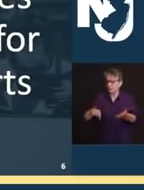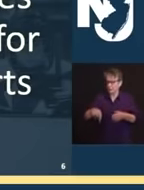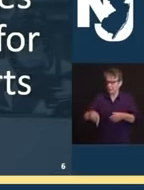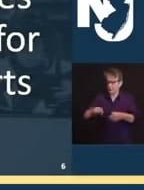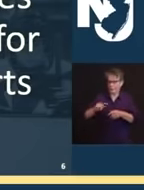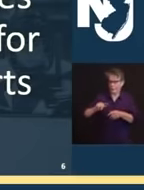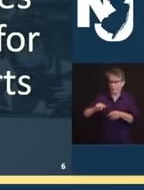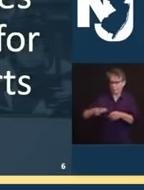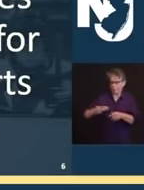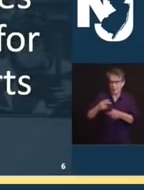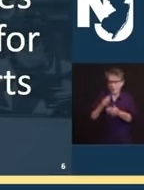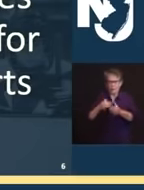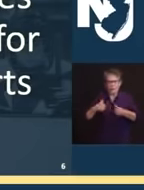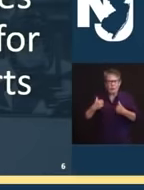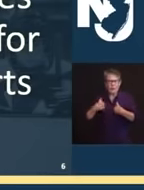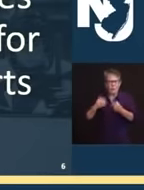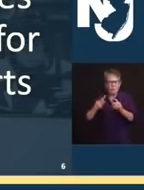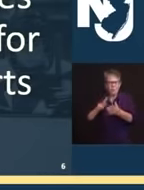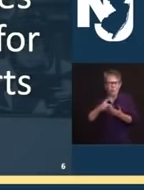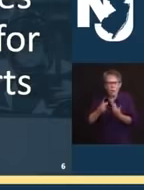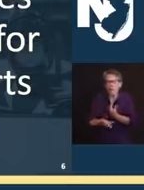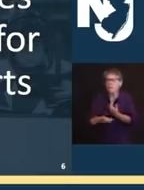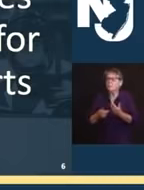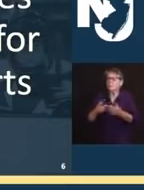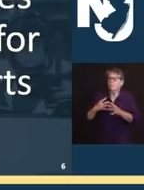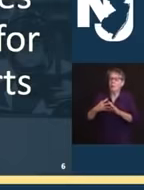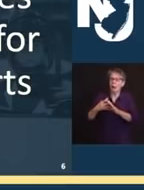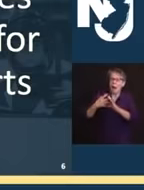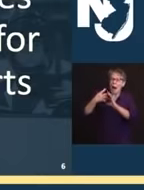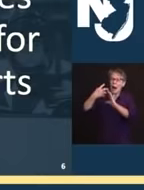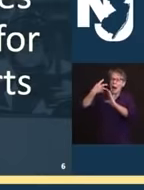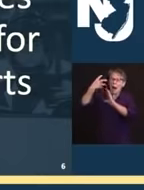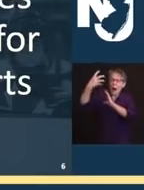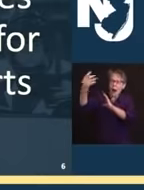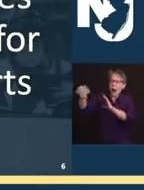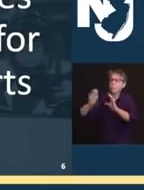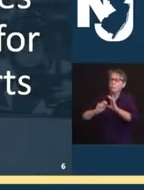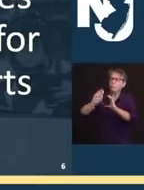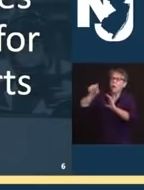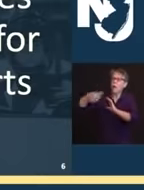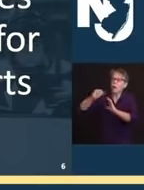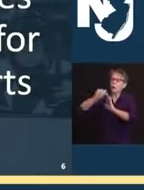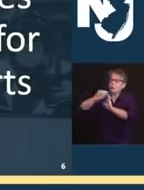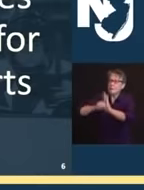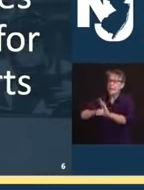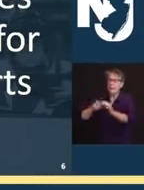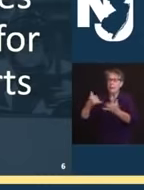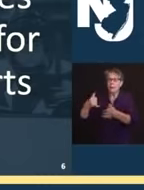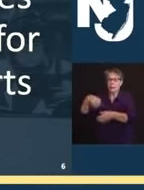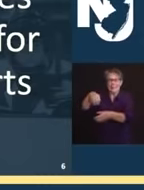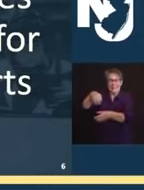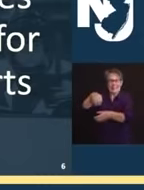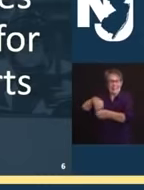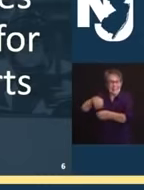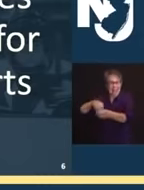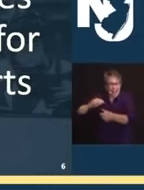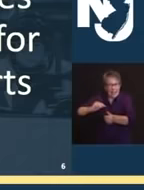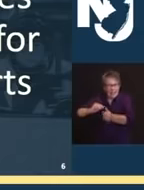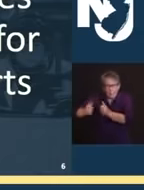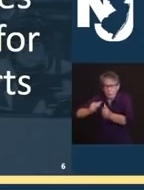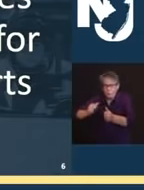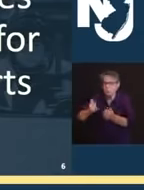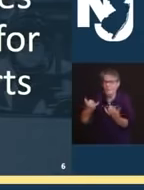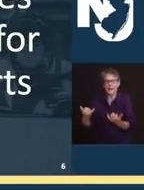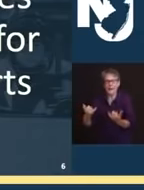youth sports up to and including high school are prohibited for the time being. It simply is not safe for teams to be